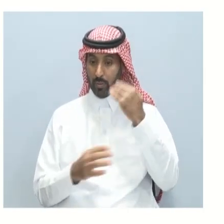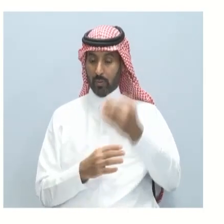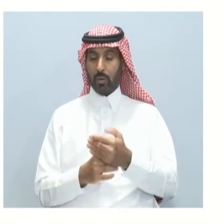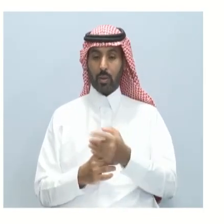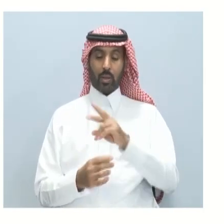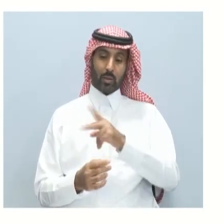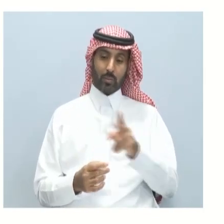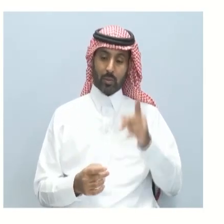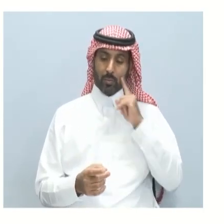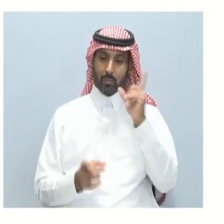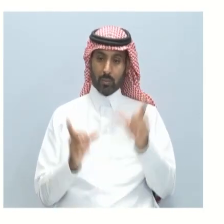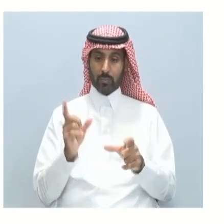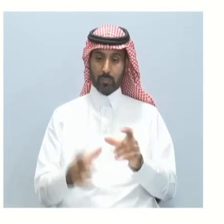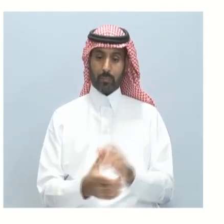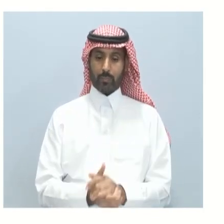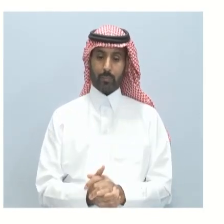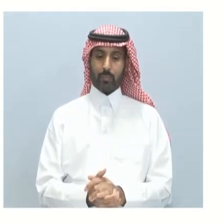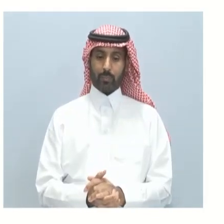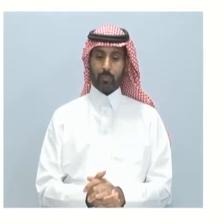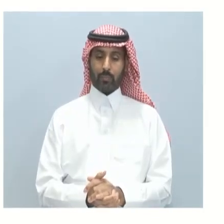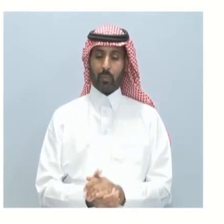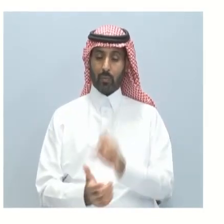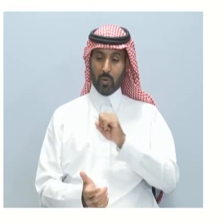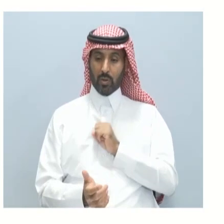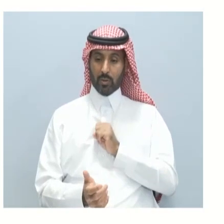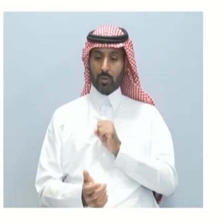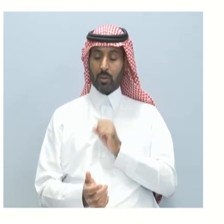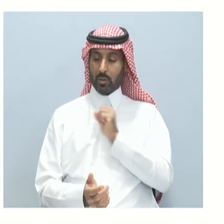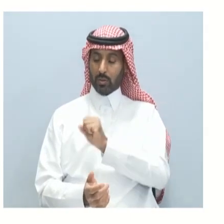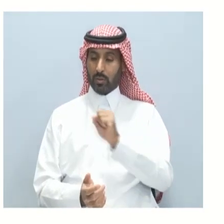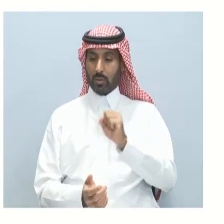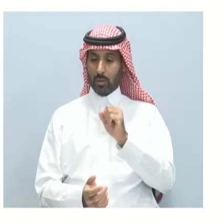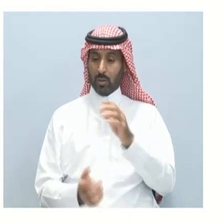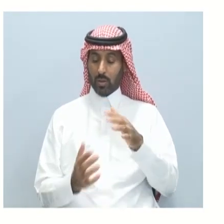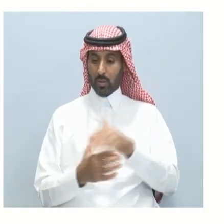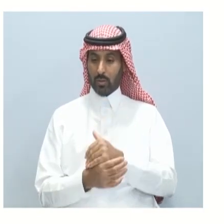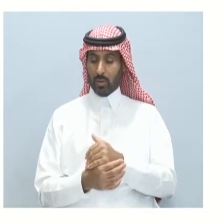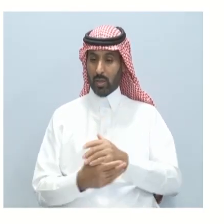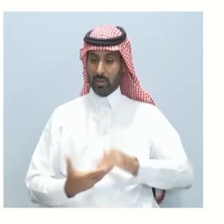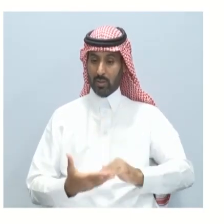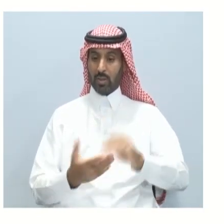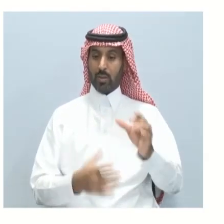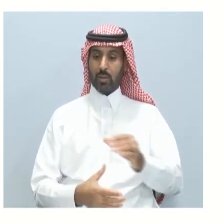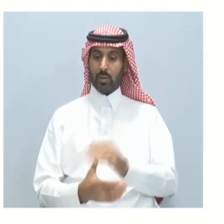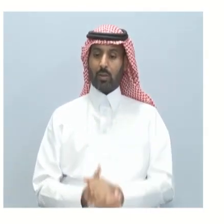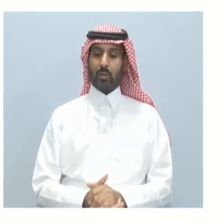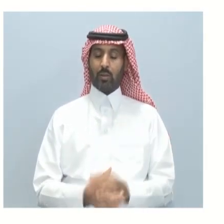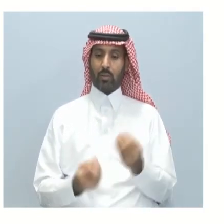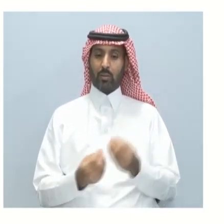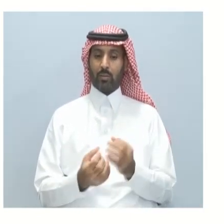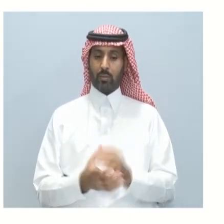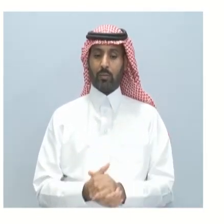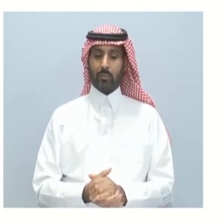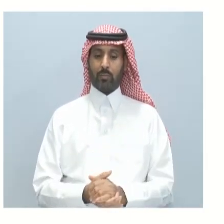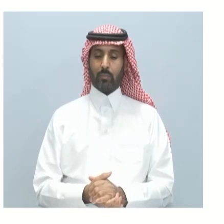their different personalities. For us, each one covers up for the other, and we turn into one perfect